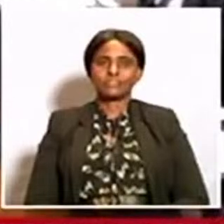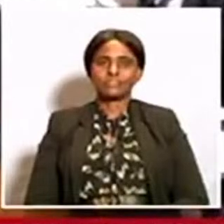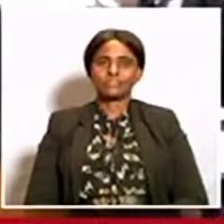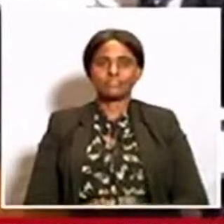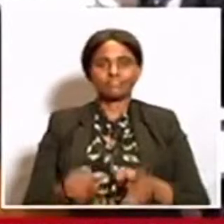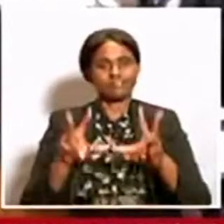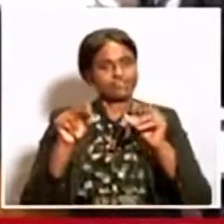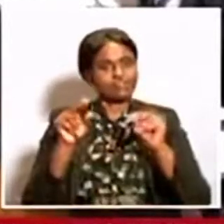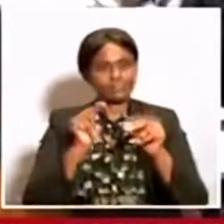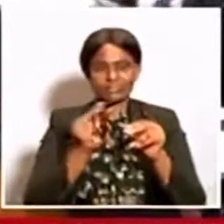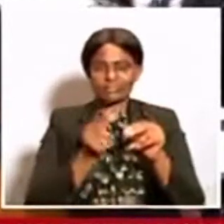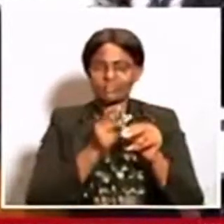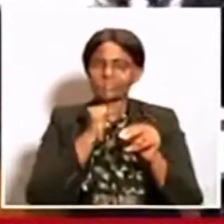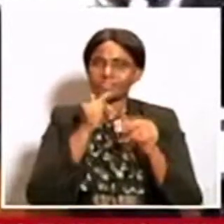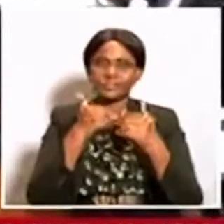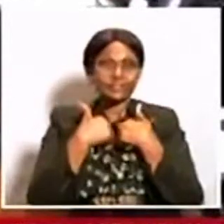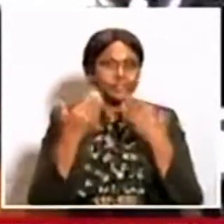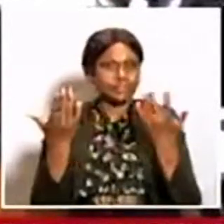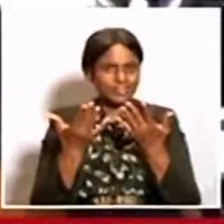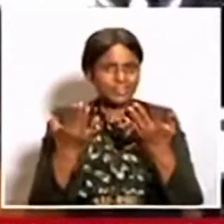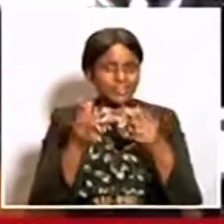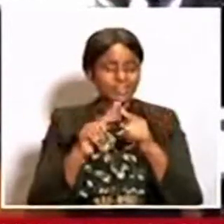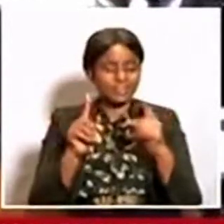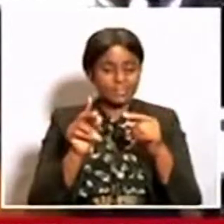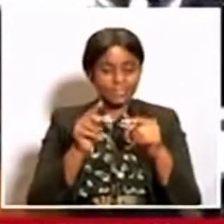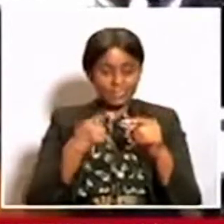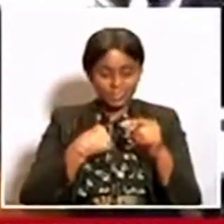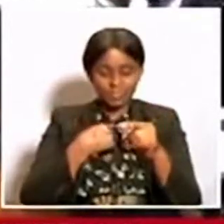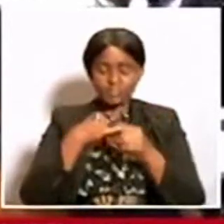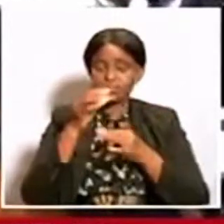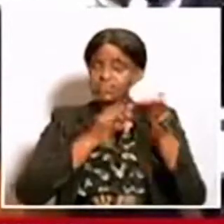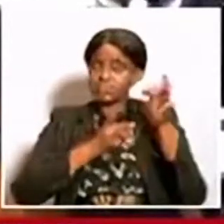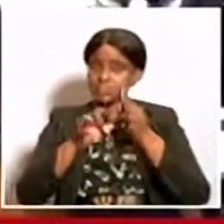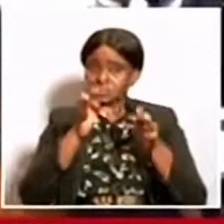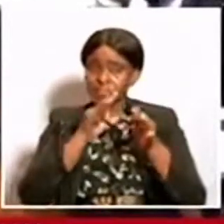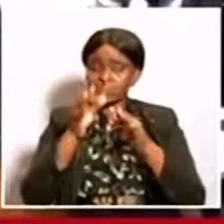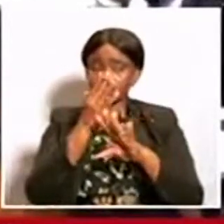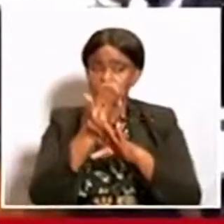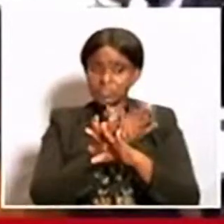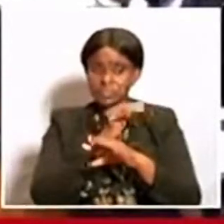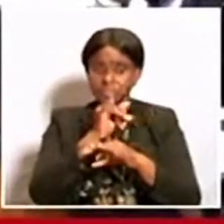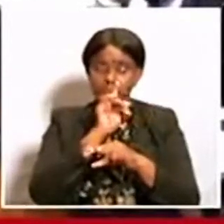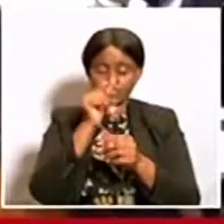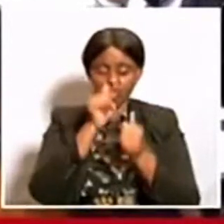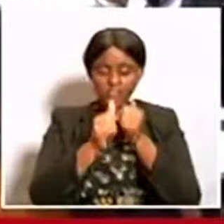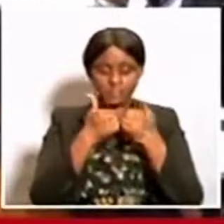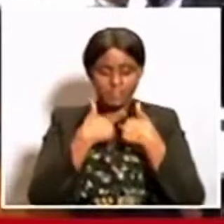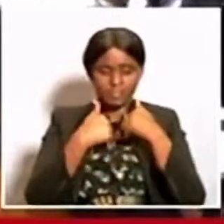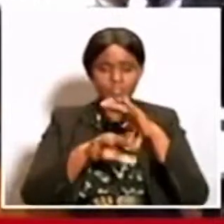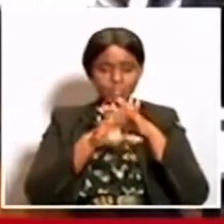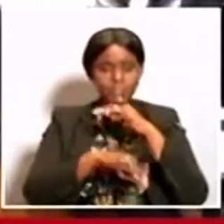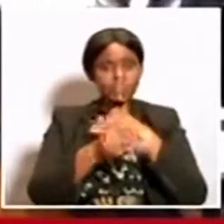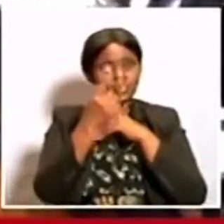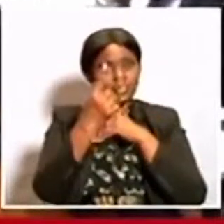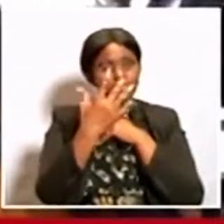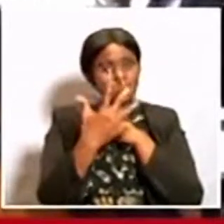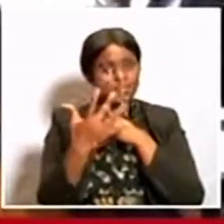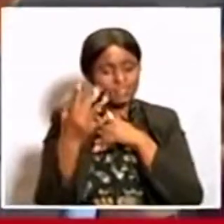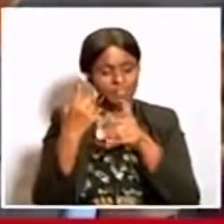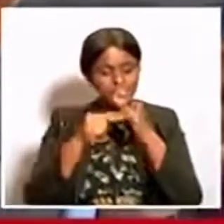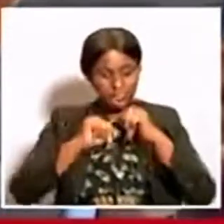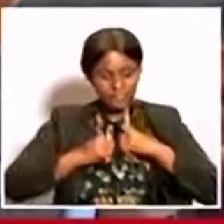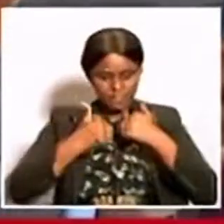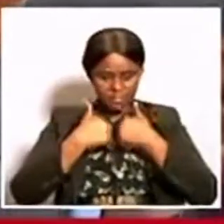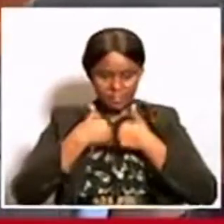No, we don't. However, as I stated earlier, that because they're under one vote, what we